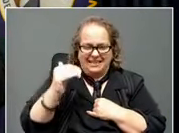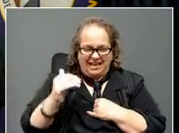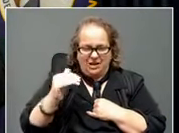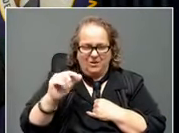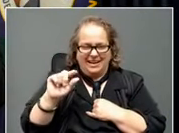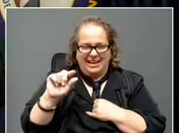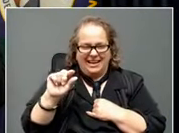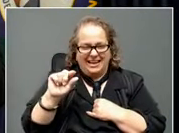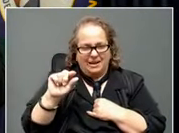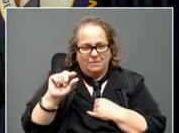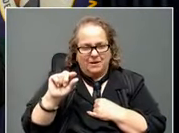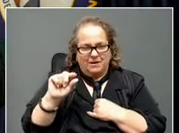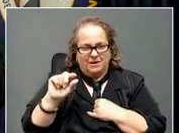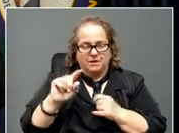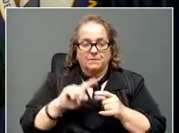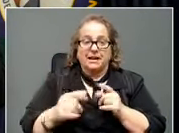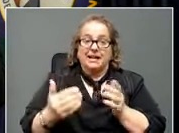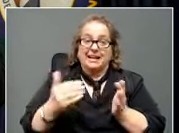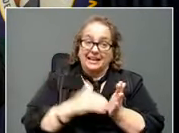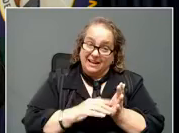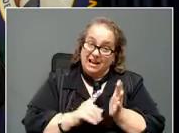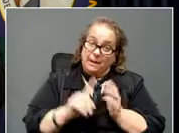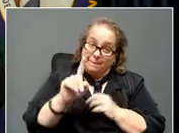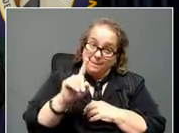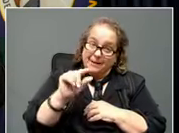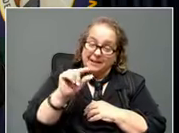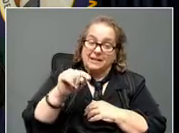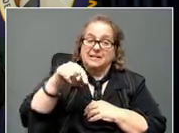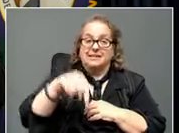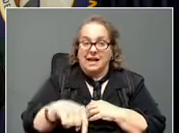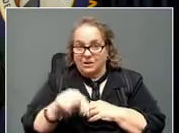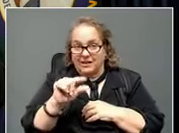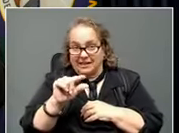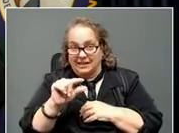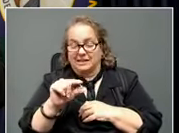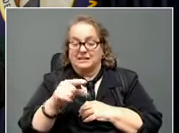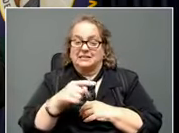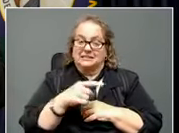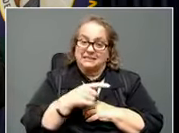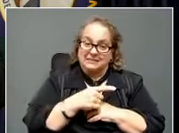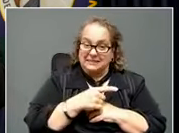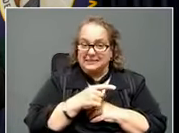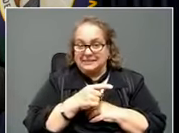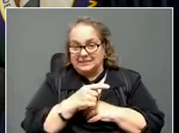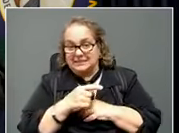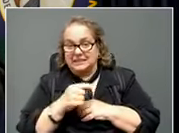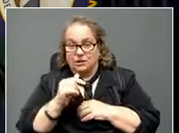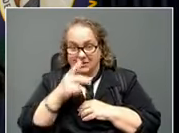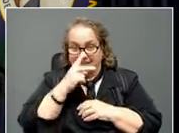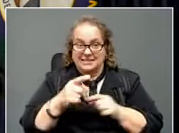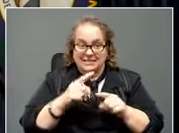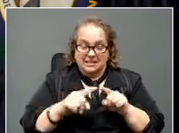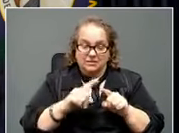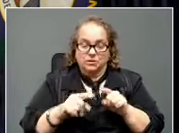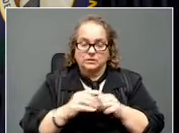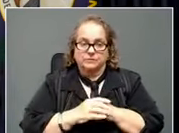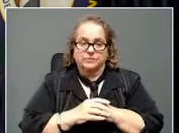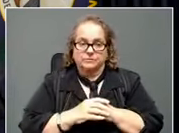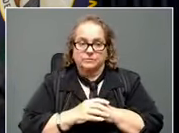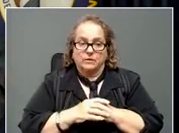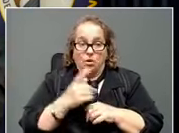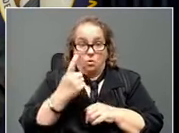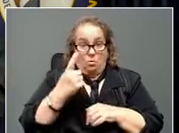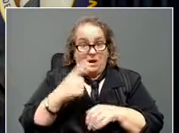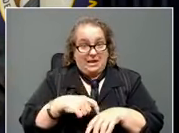again, up a little, down a little, up a little, down a little. There was a period of time where we thought that we were starting to see